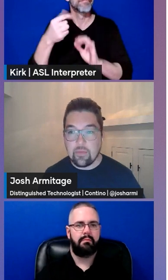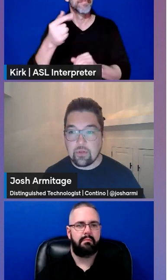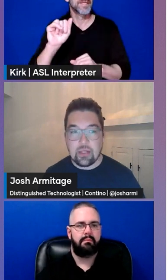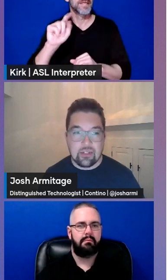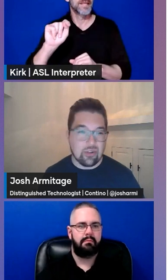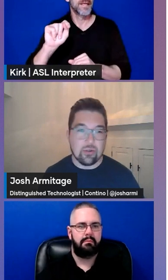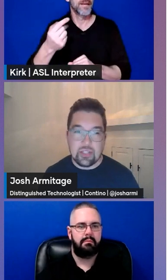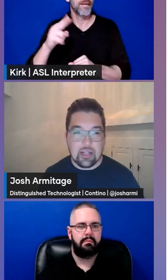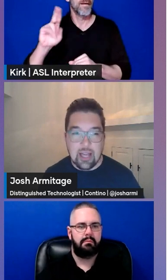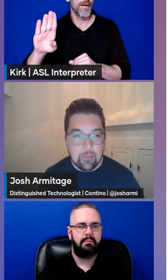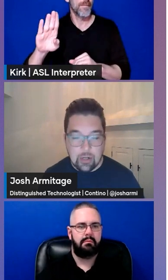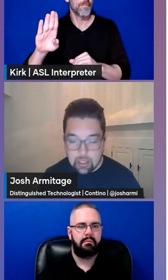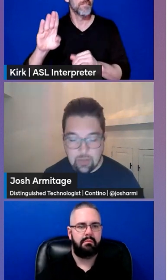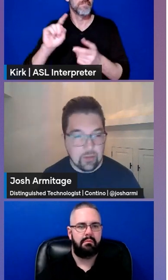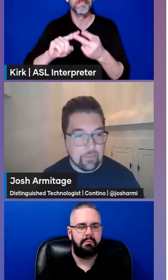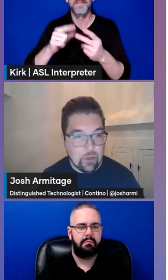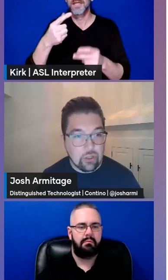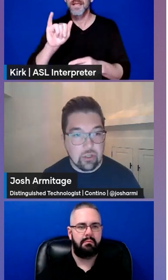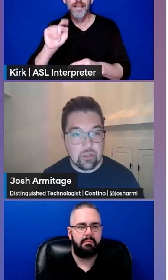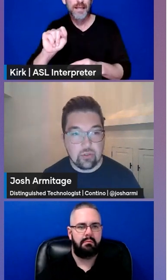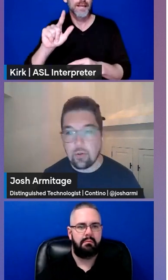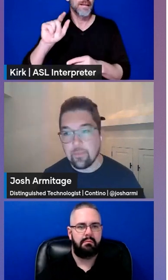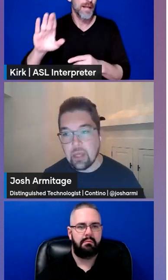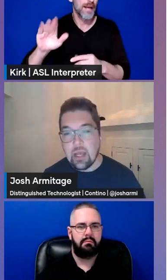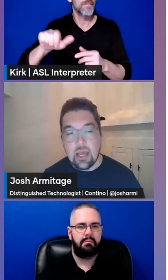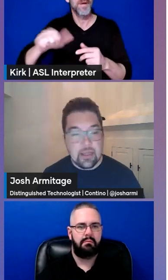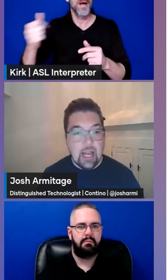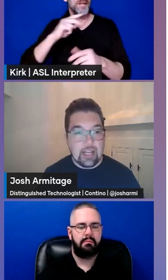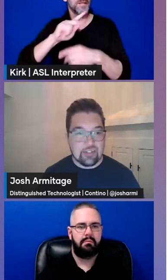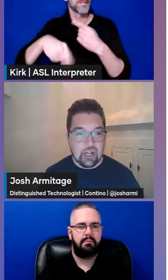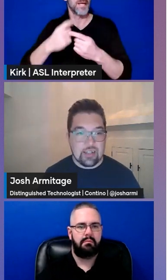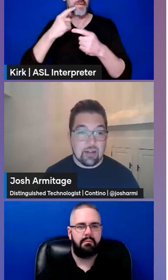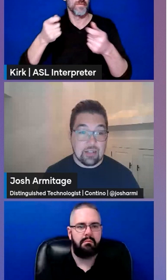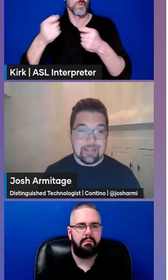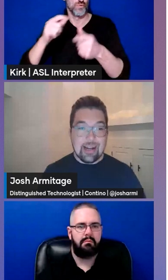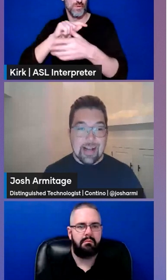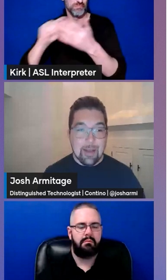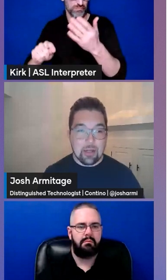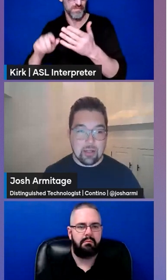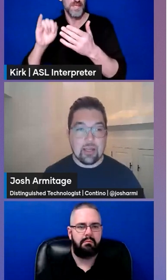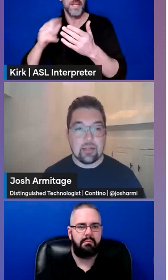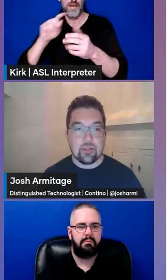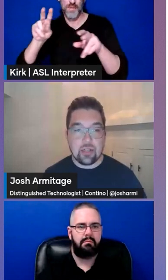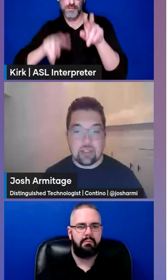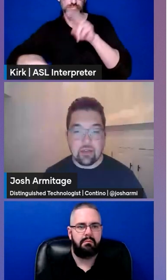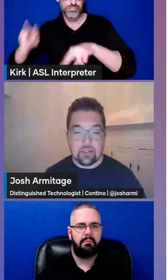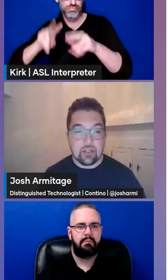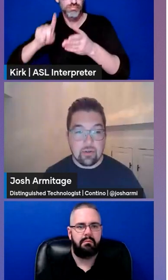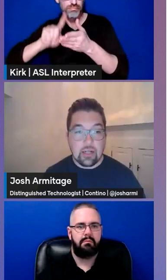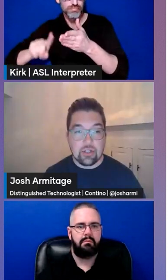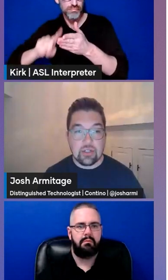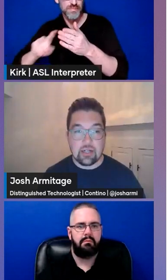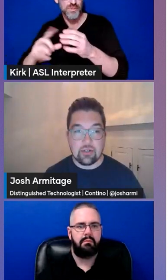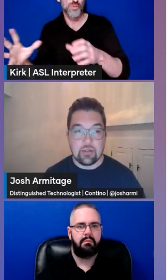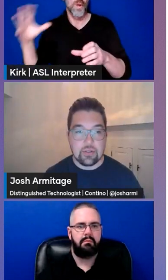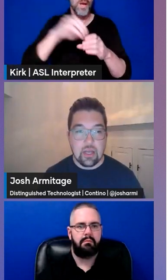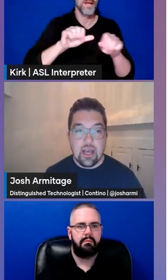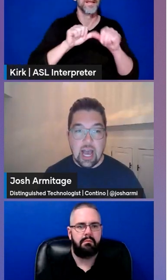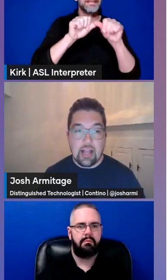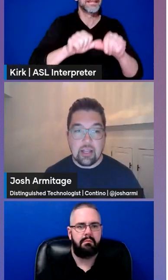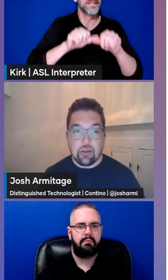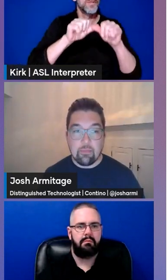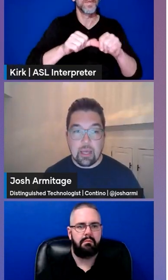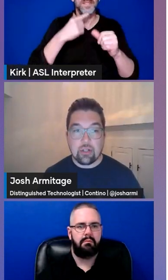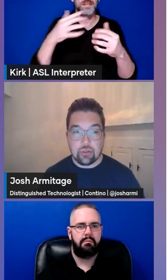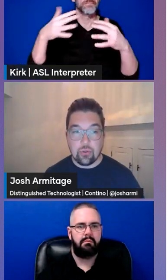style of doing this. You could use GitLab or any kind of other version control. That gets checked out dynamically into continuous integration sessions.